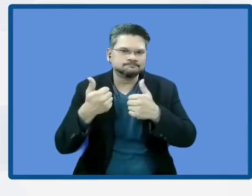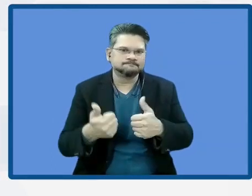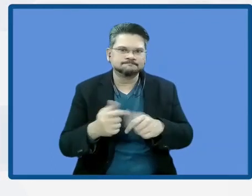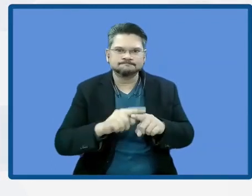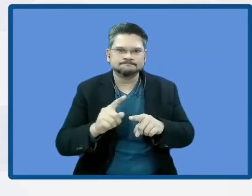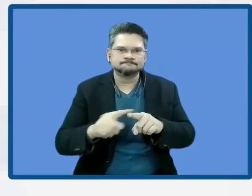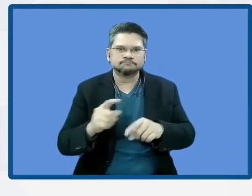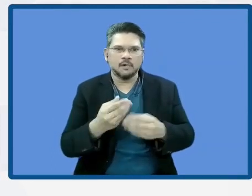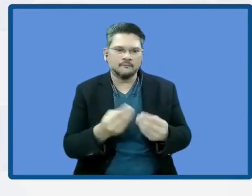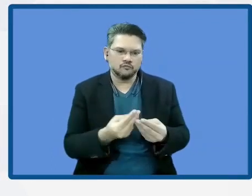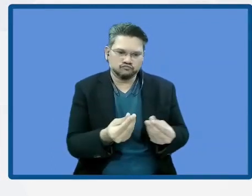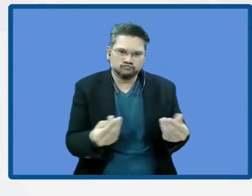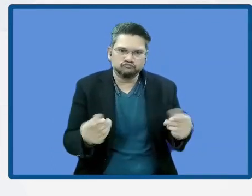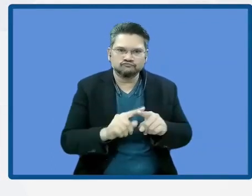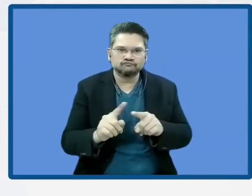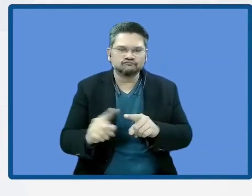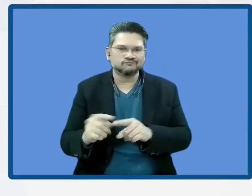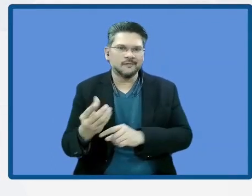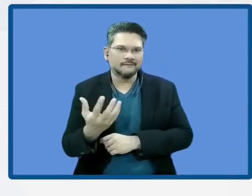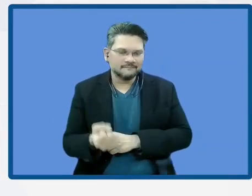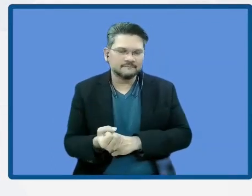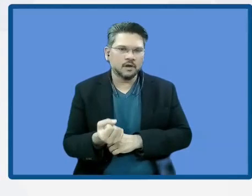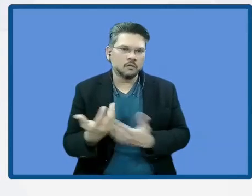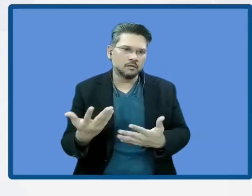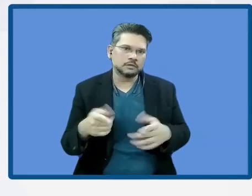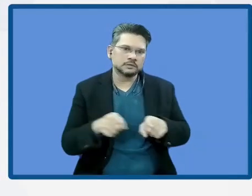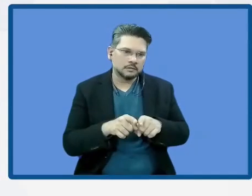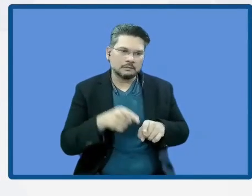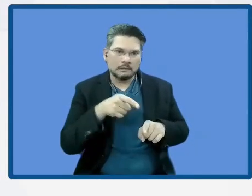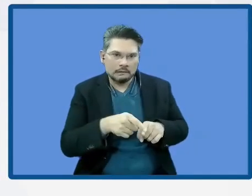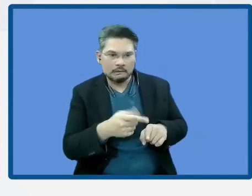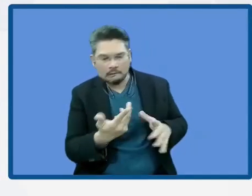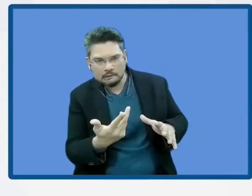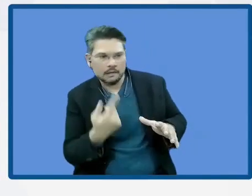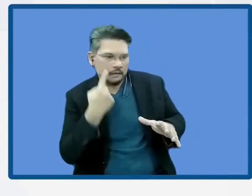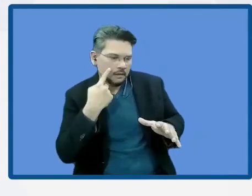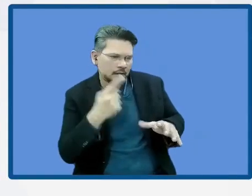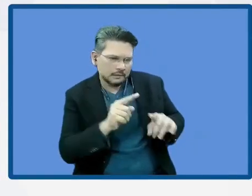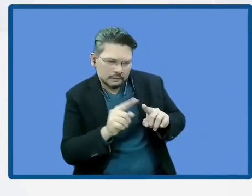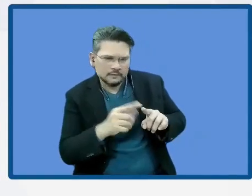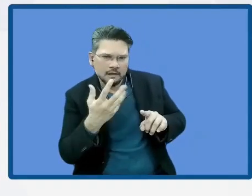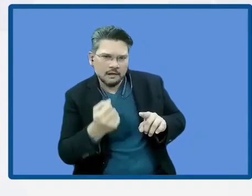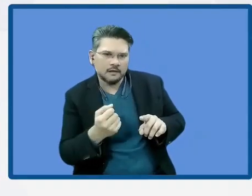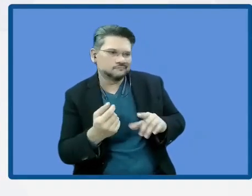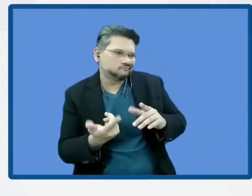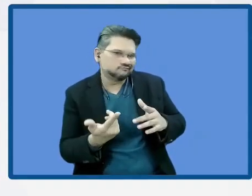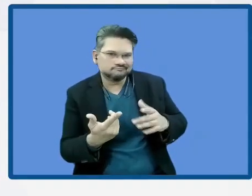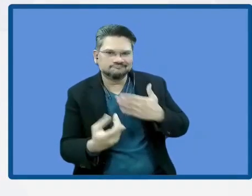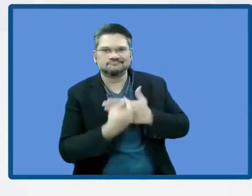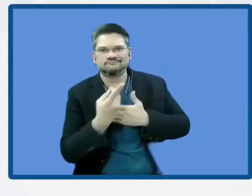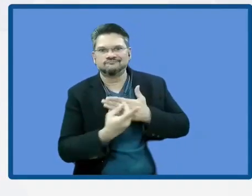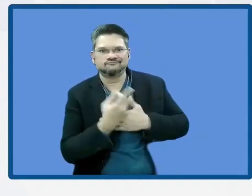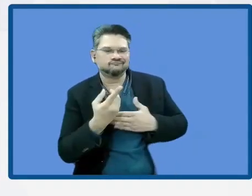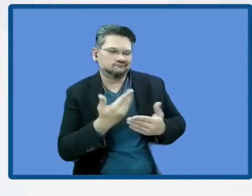to detect other hazardous materials. In particular, when we are facing this change